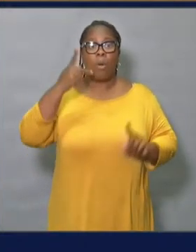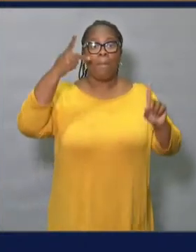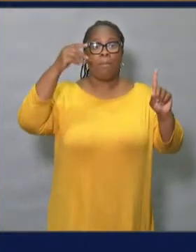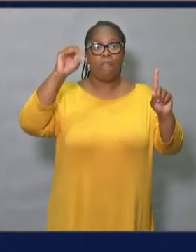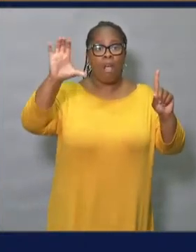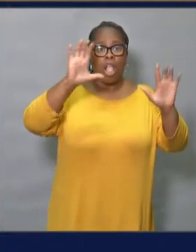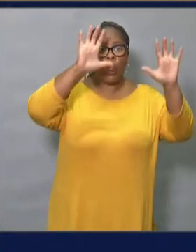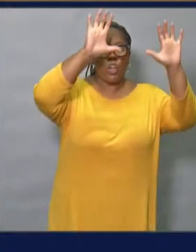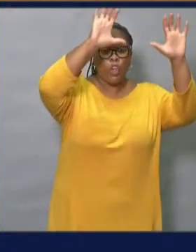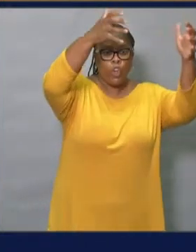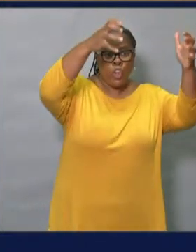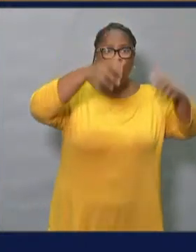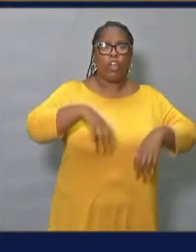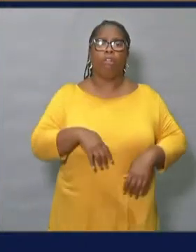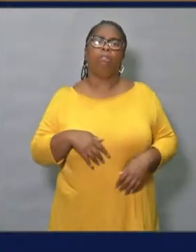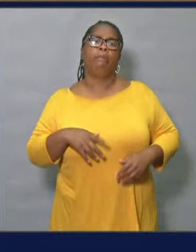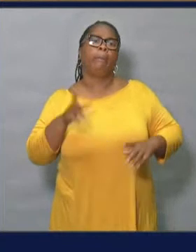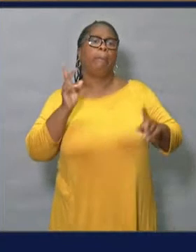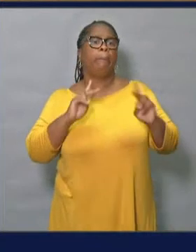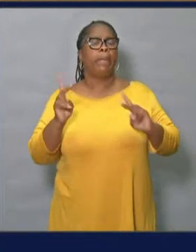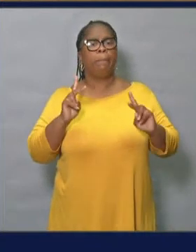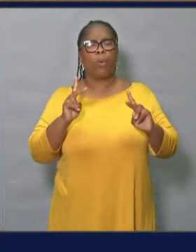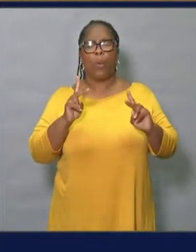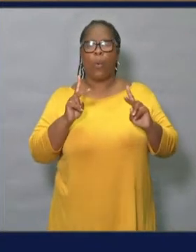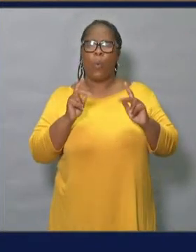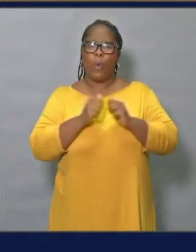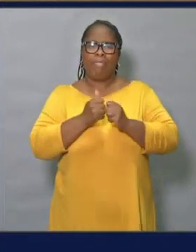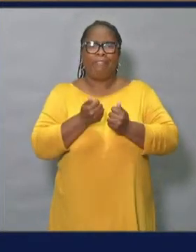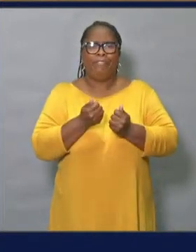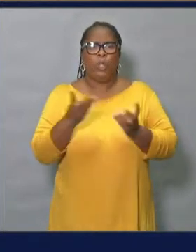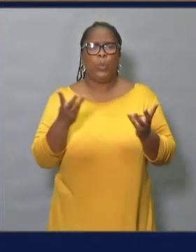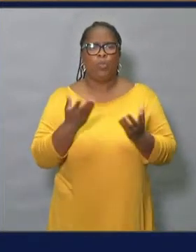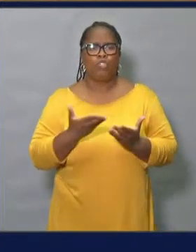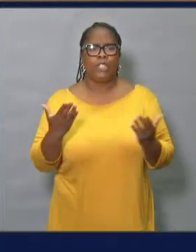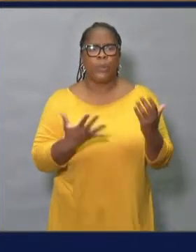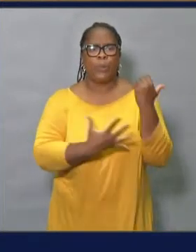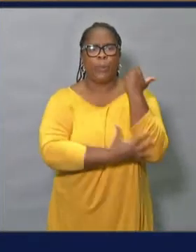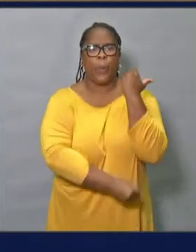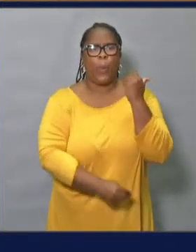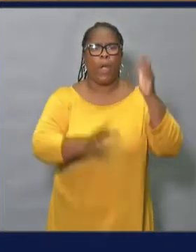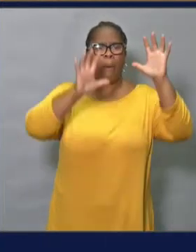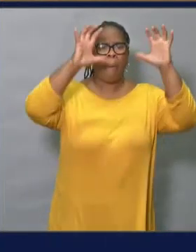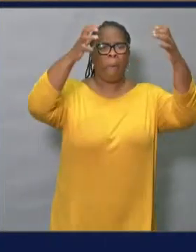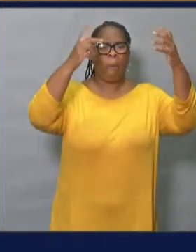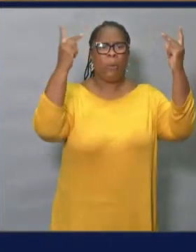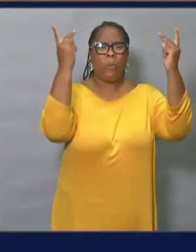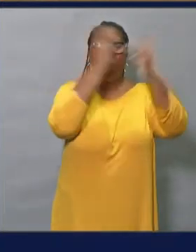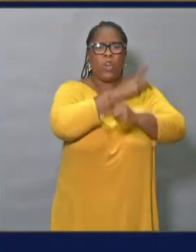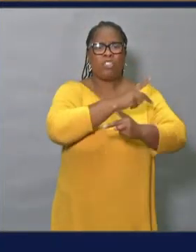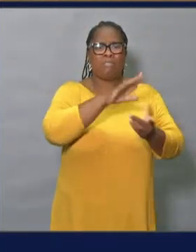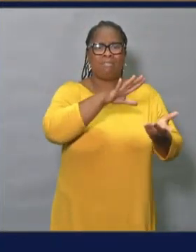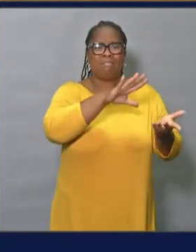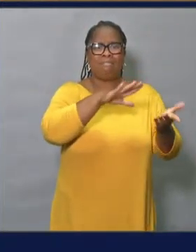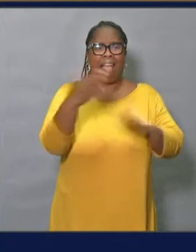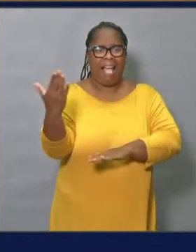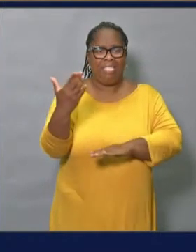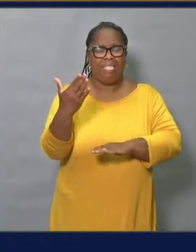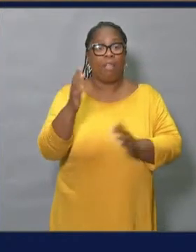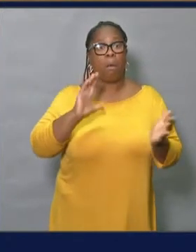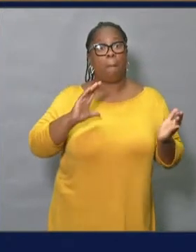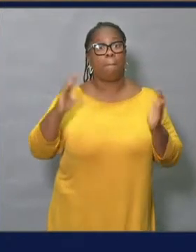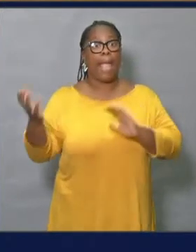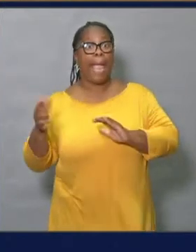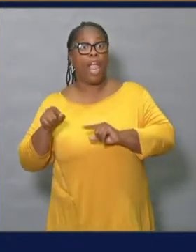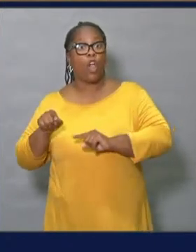color and people living in communities with fewer resources continues to be significantly higher